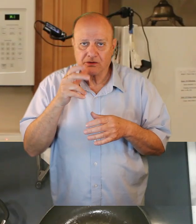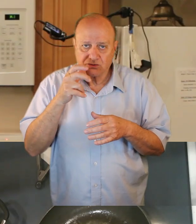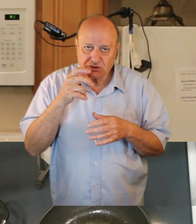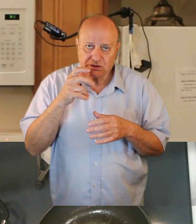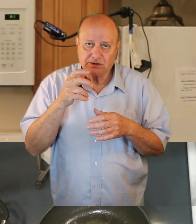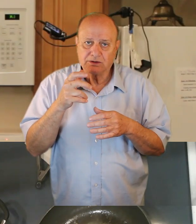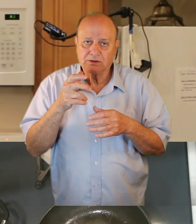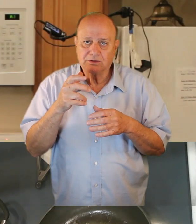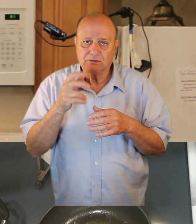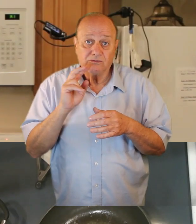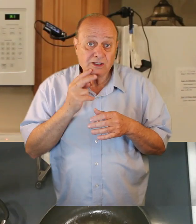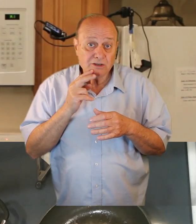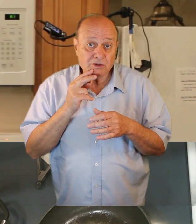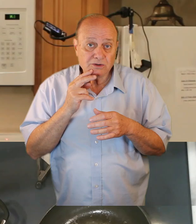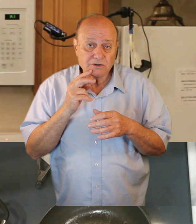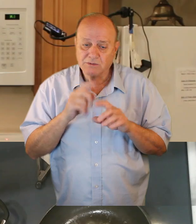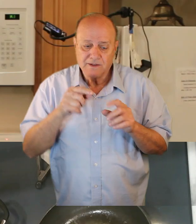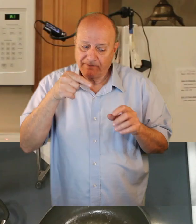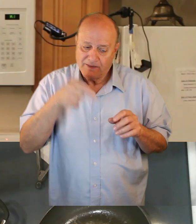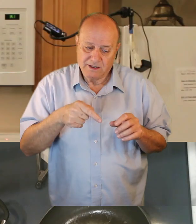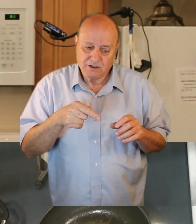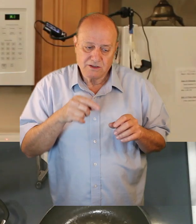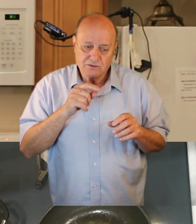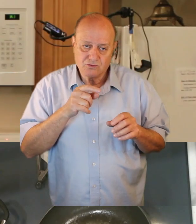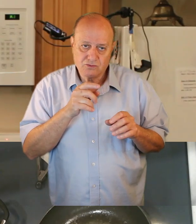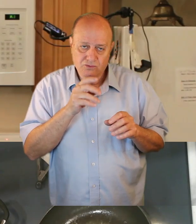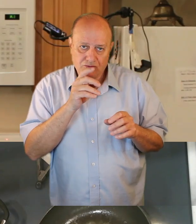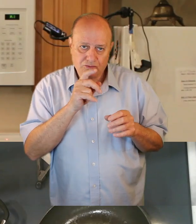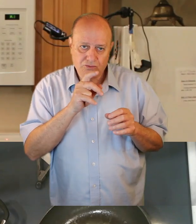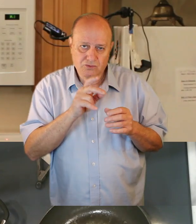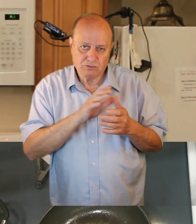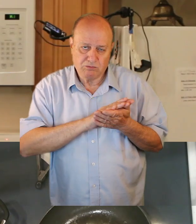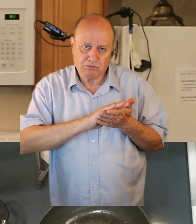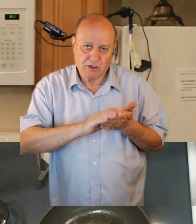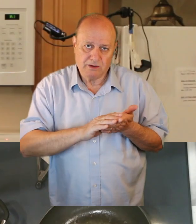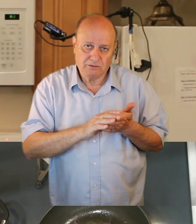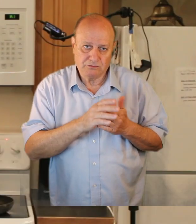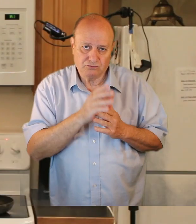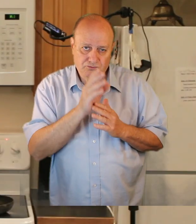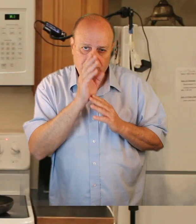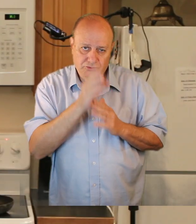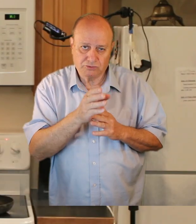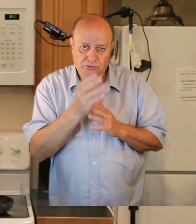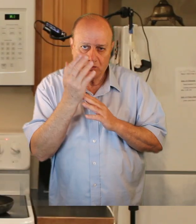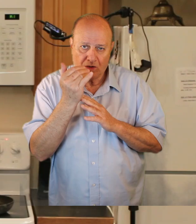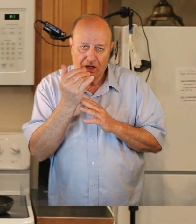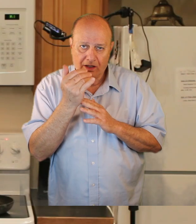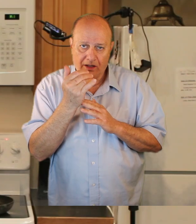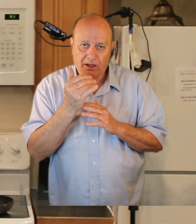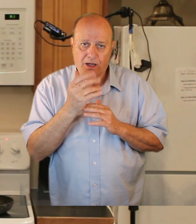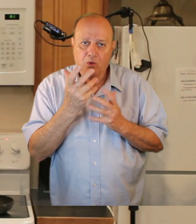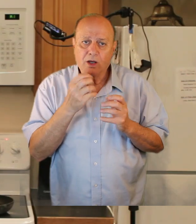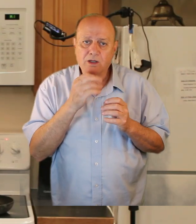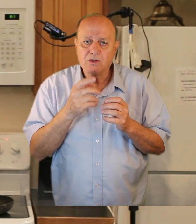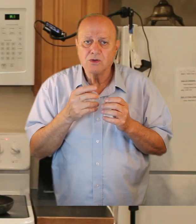diced chicken. This is a very plain, straight up, because I want something that complements the